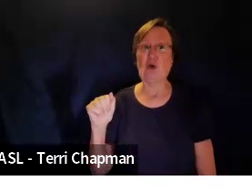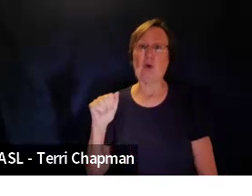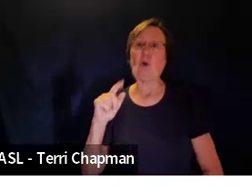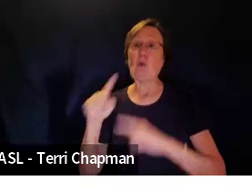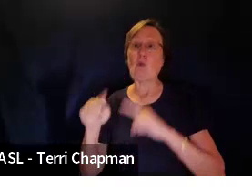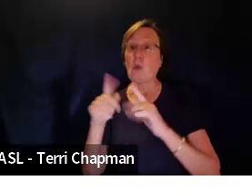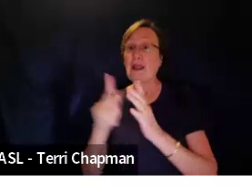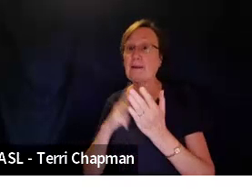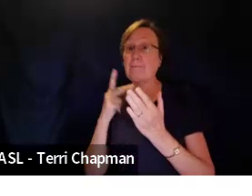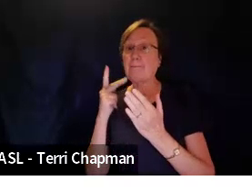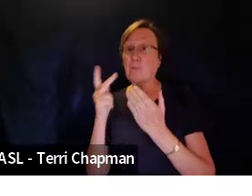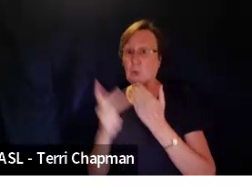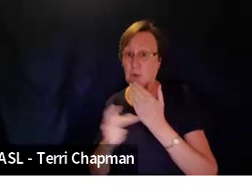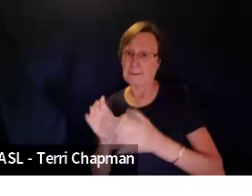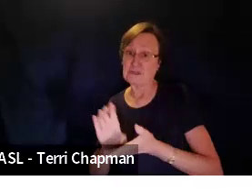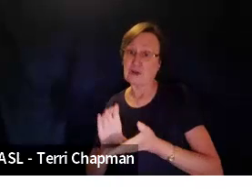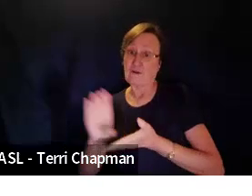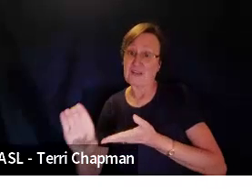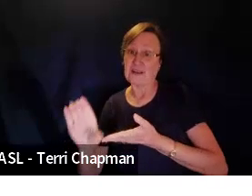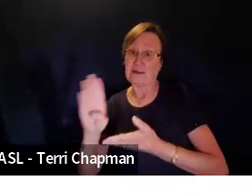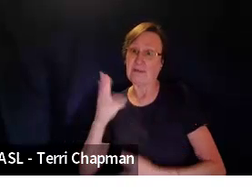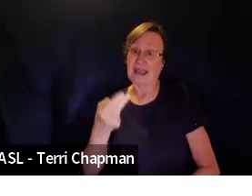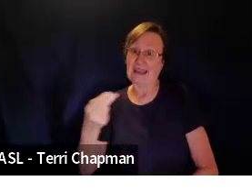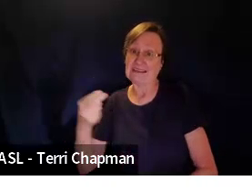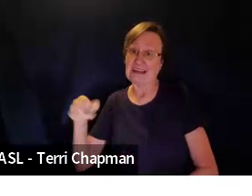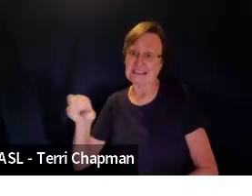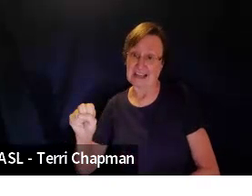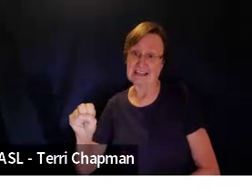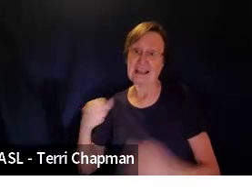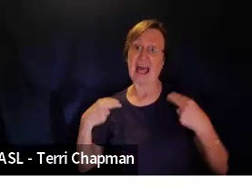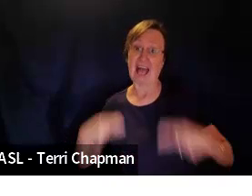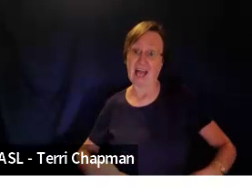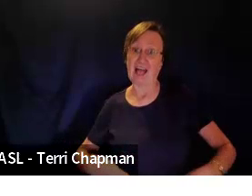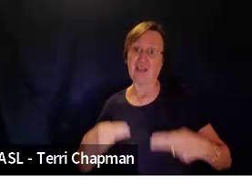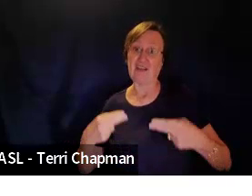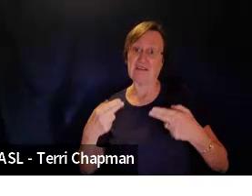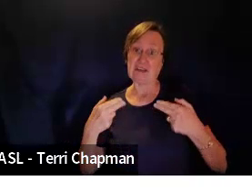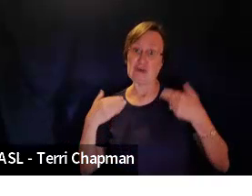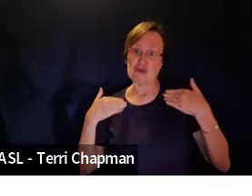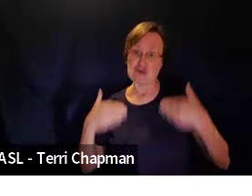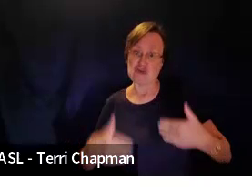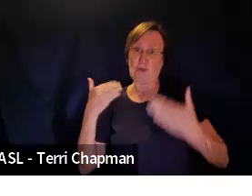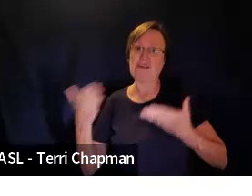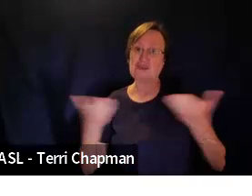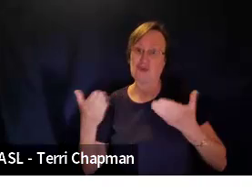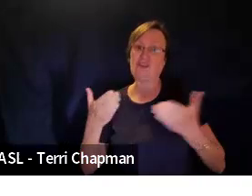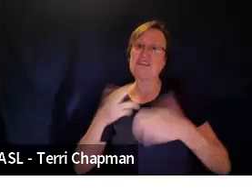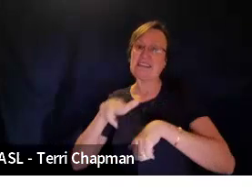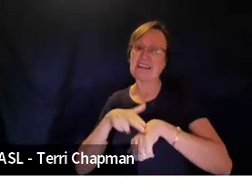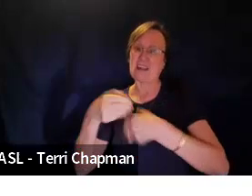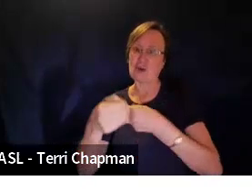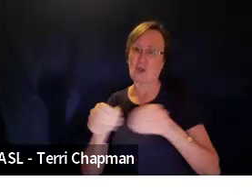funded by HHS, so the Health and Human Services agency that is our national office, or when they're conducted